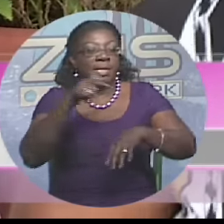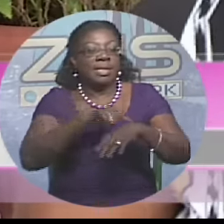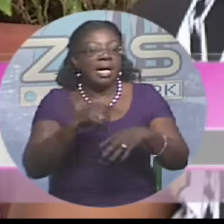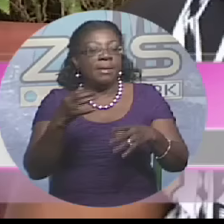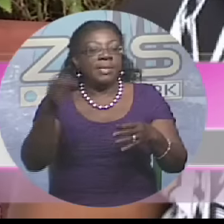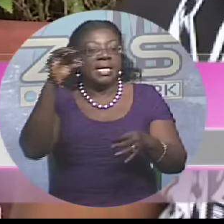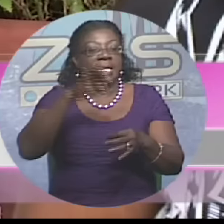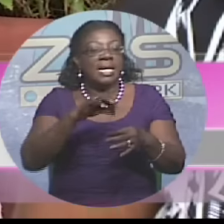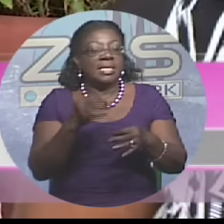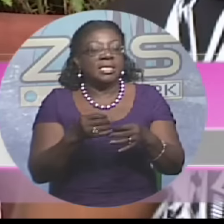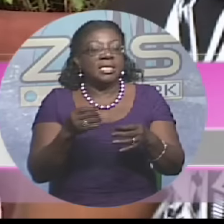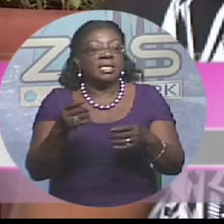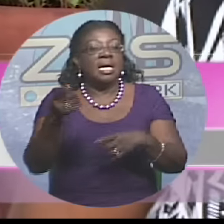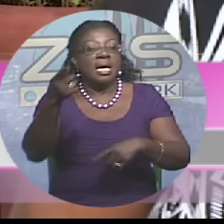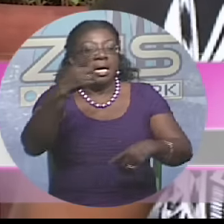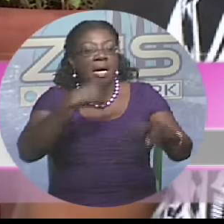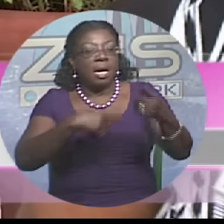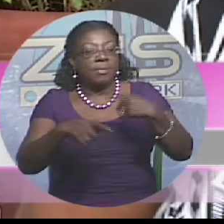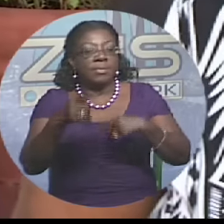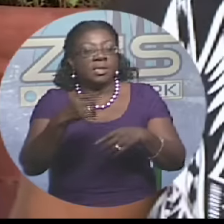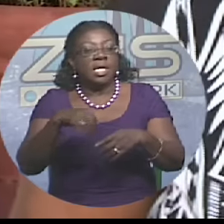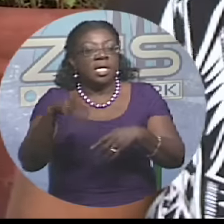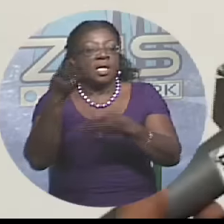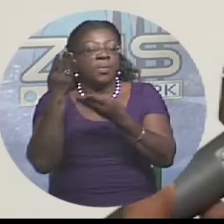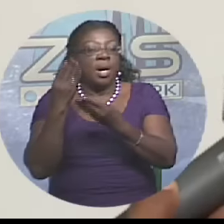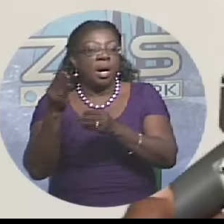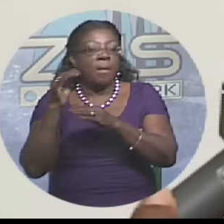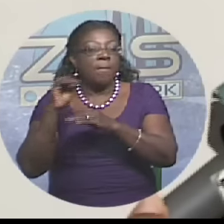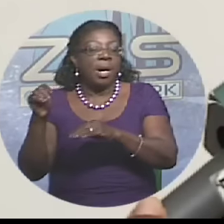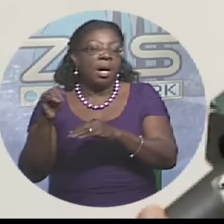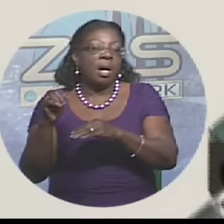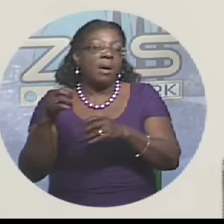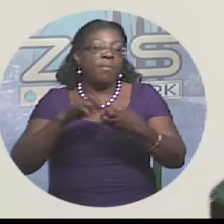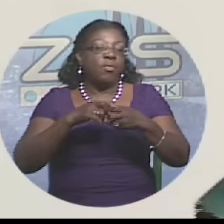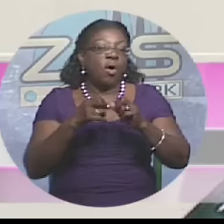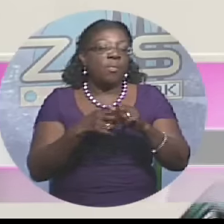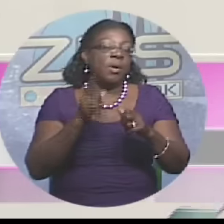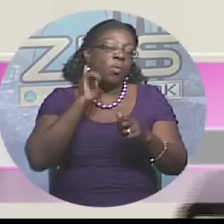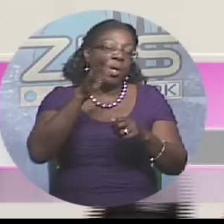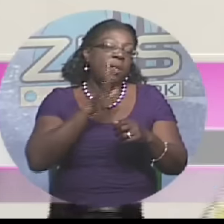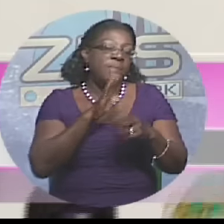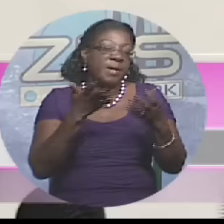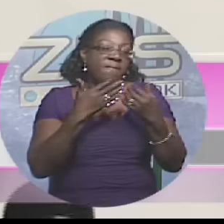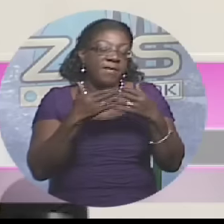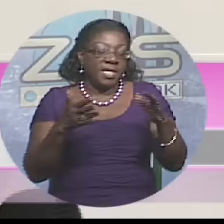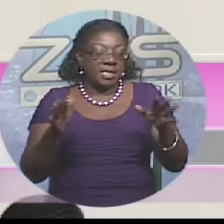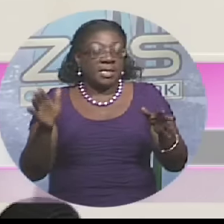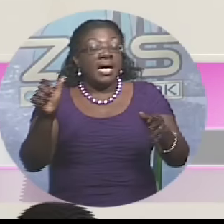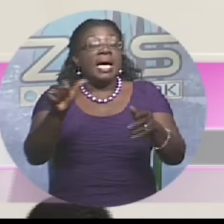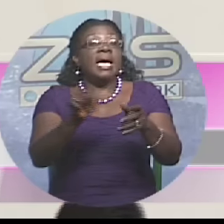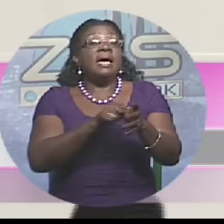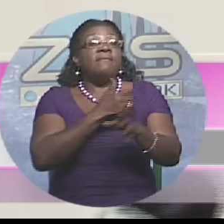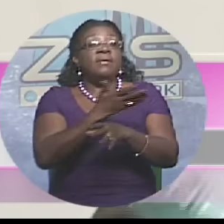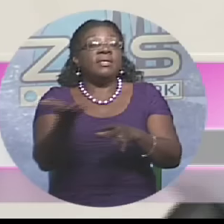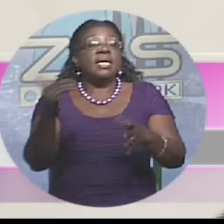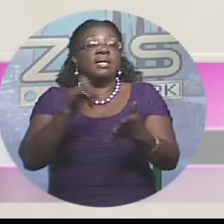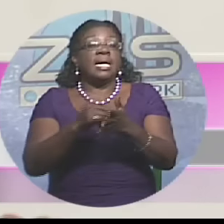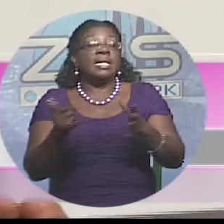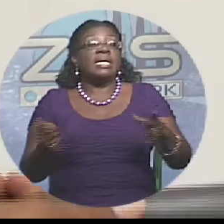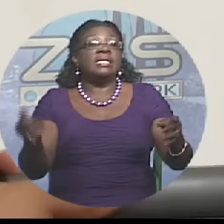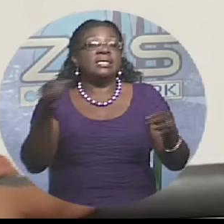about, the Bahamar issue would have been long resolved. Listen, everything that is affecting